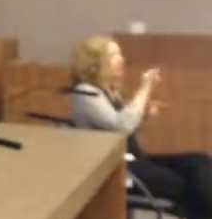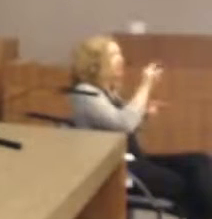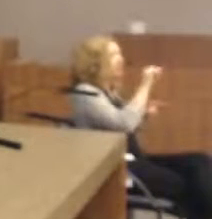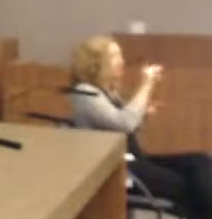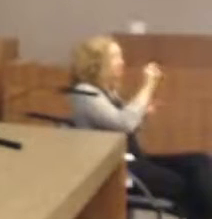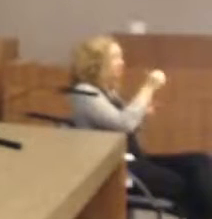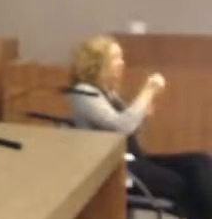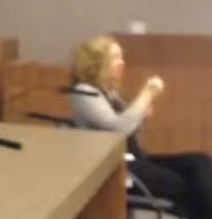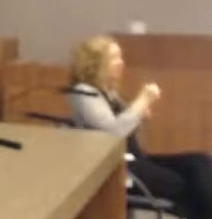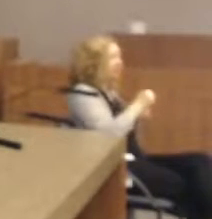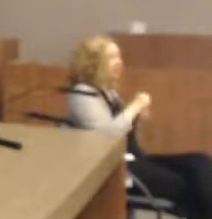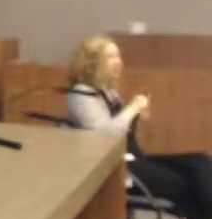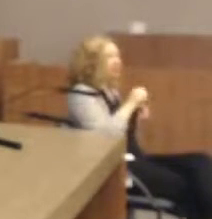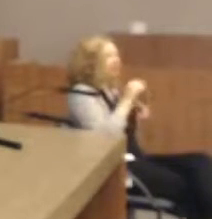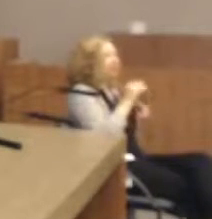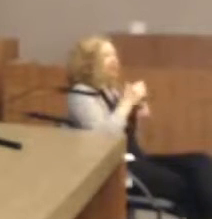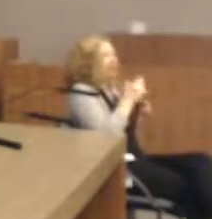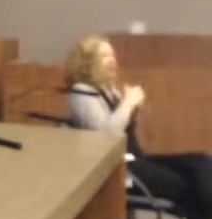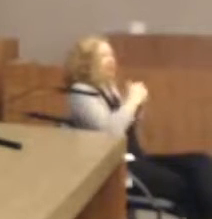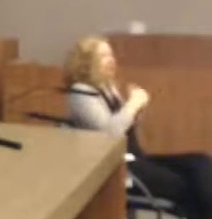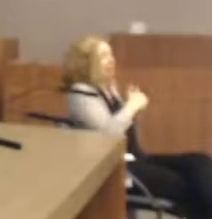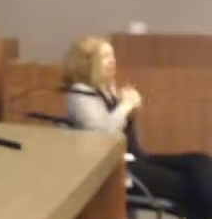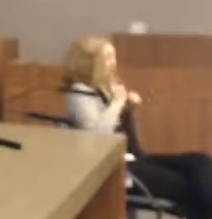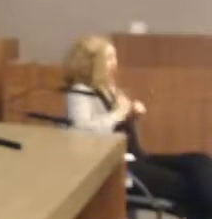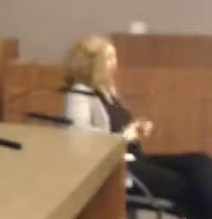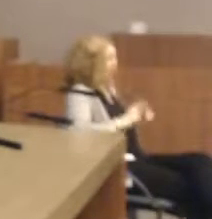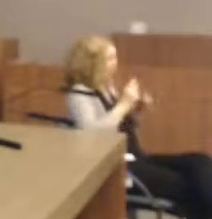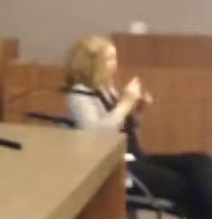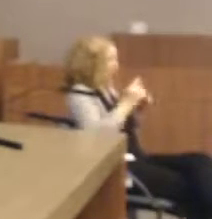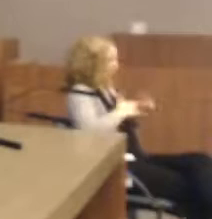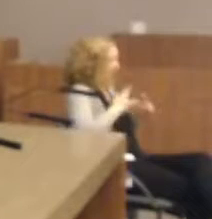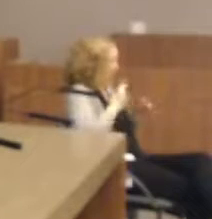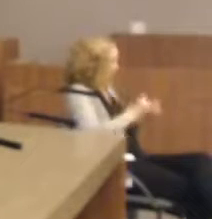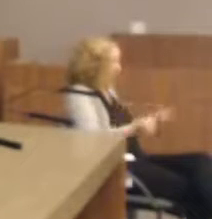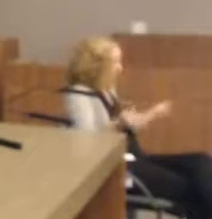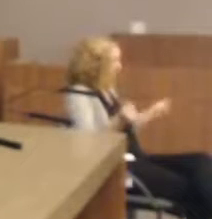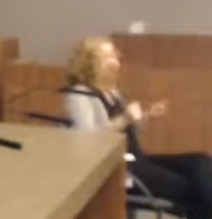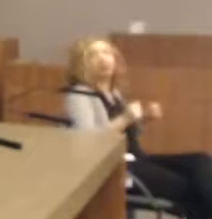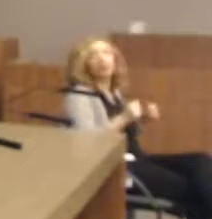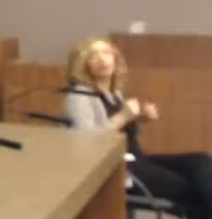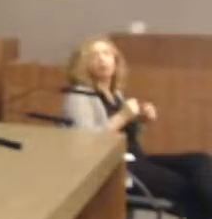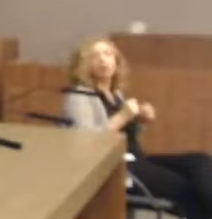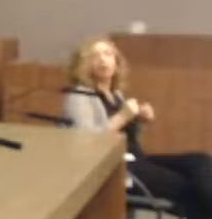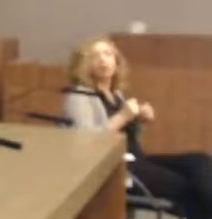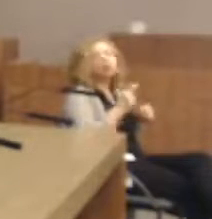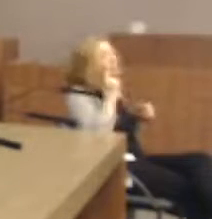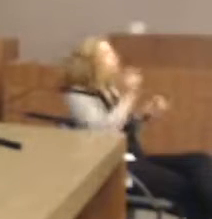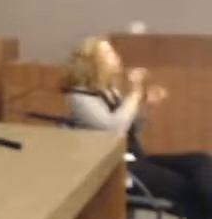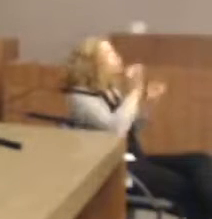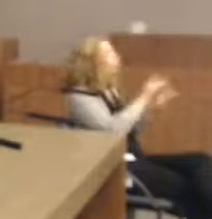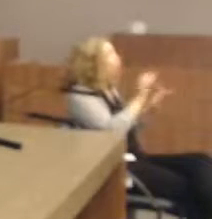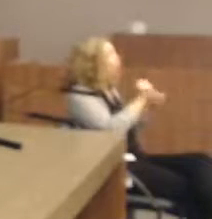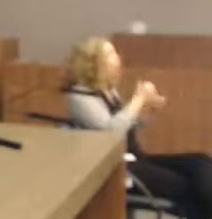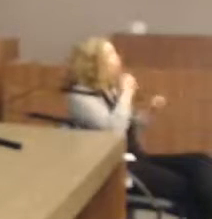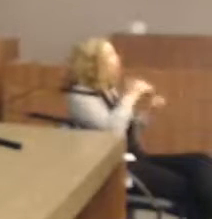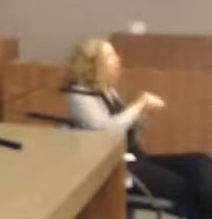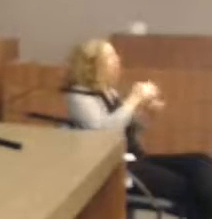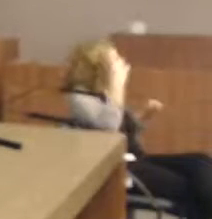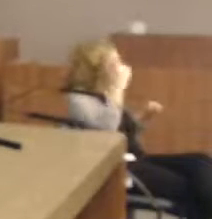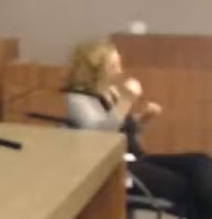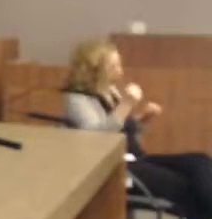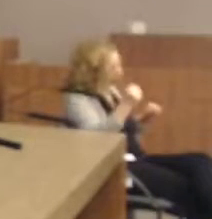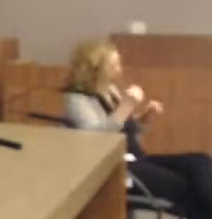up. That's a physical sensation that happens from some memory. Could be a good memory, but in the case of trauma, it could be a bad memory.